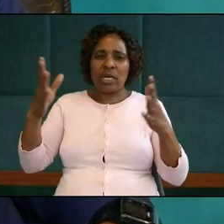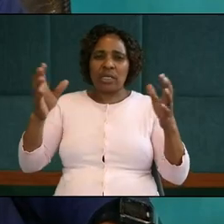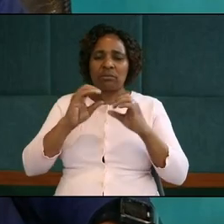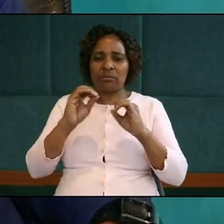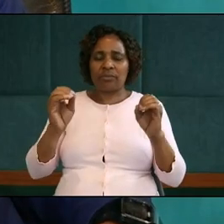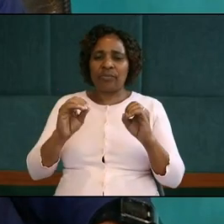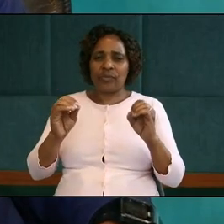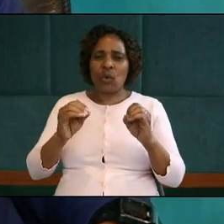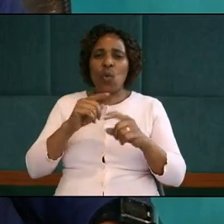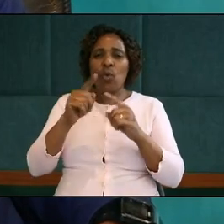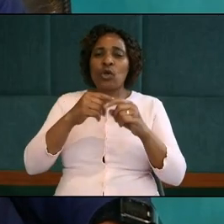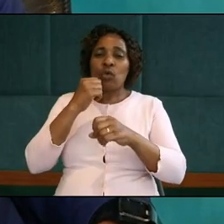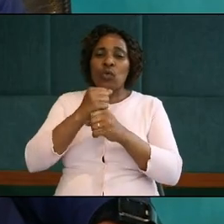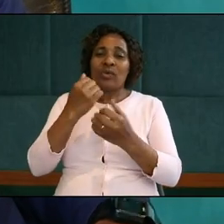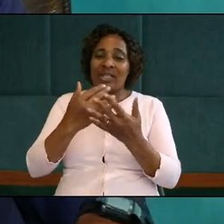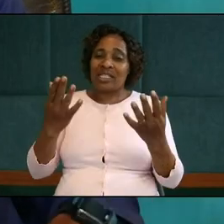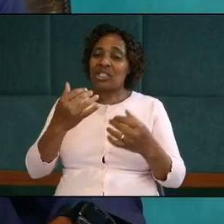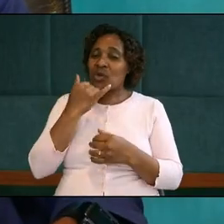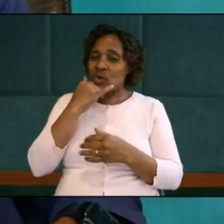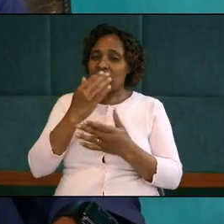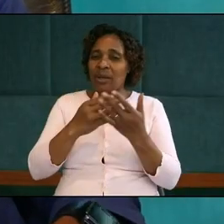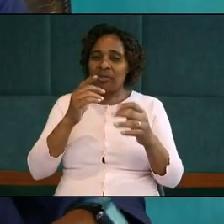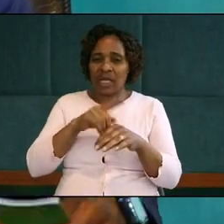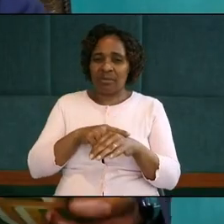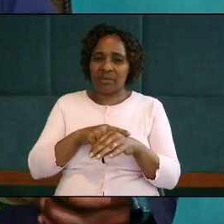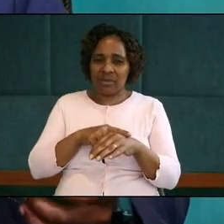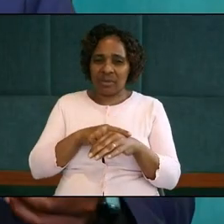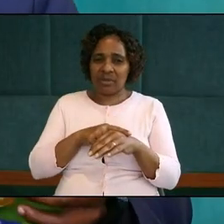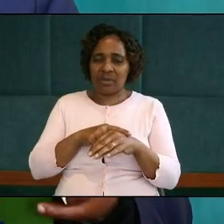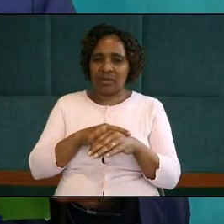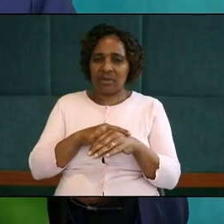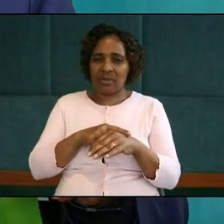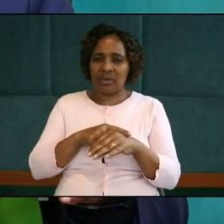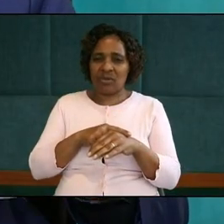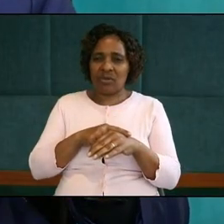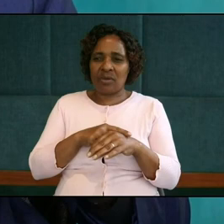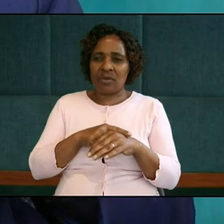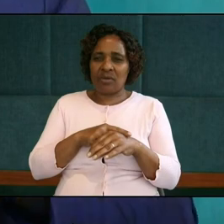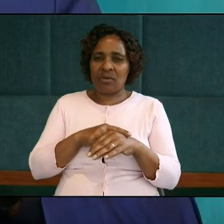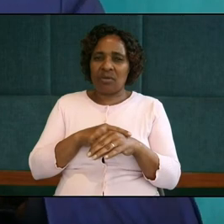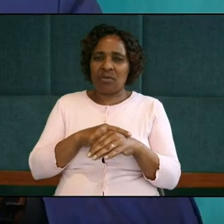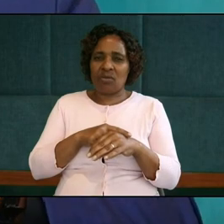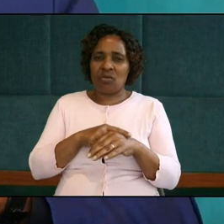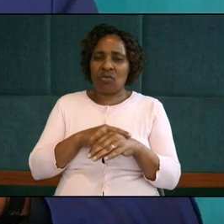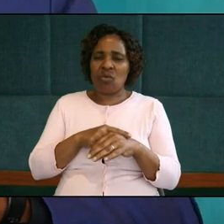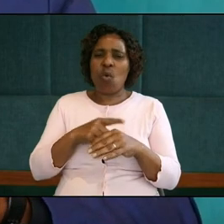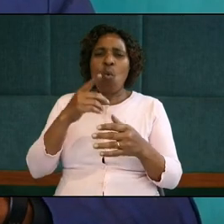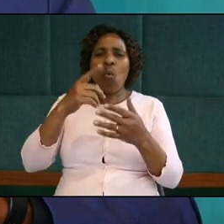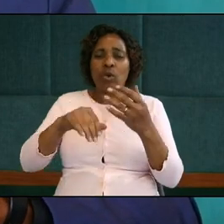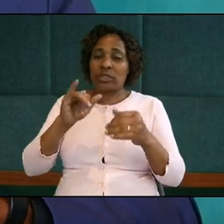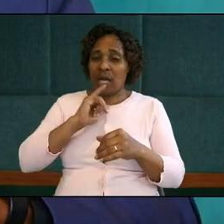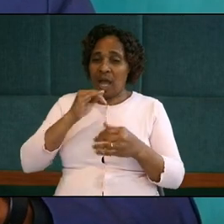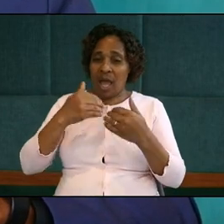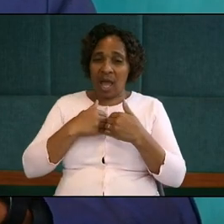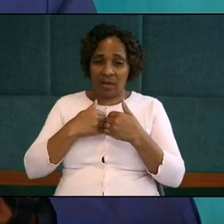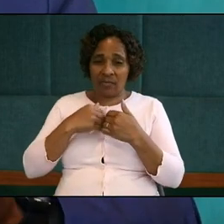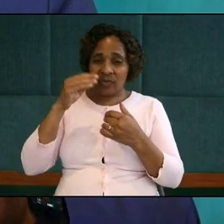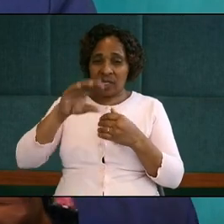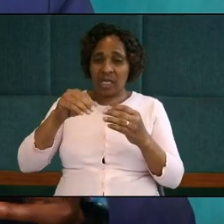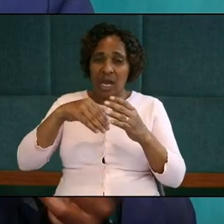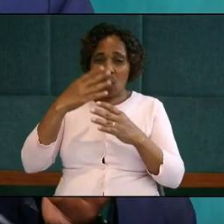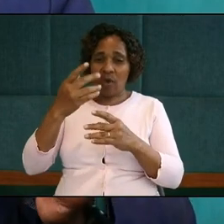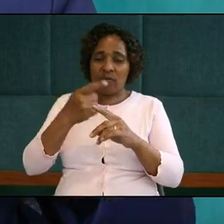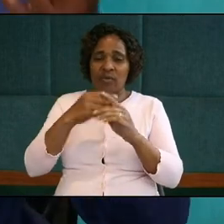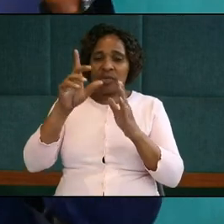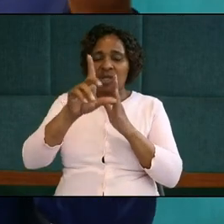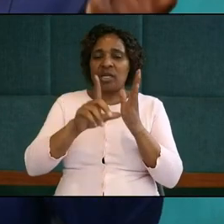you know, and that you do things wrong sometimes. Ladies and gentlemen, what I have taken away from this lesson, you